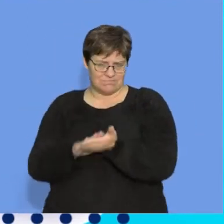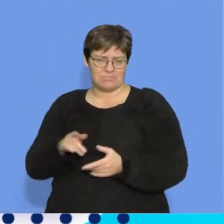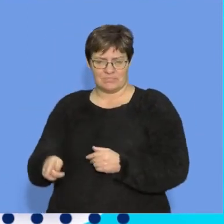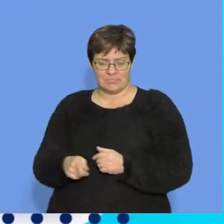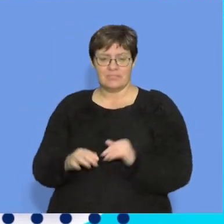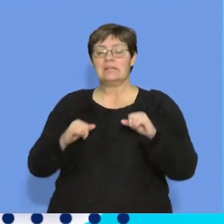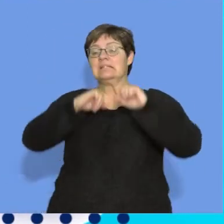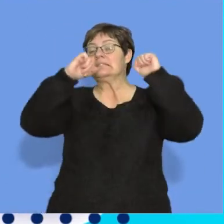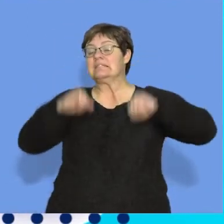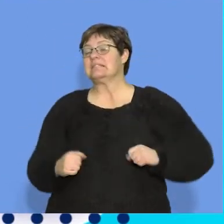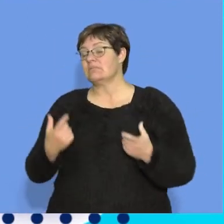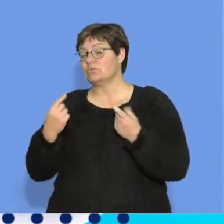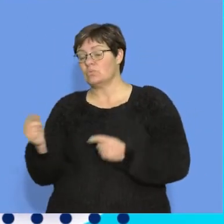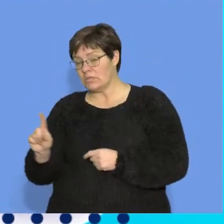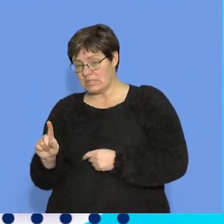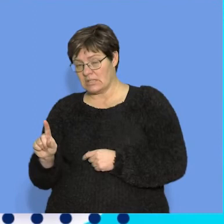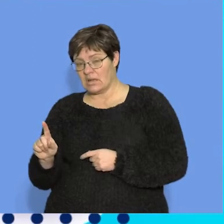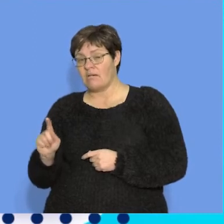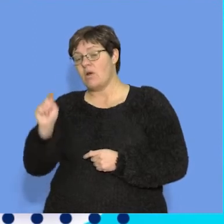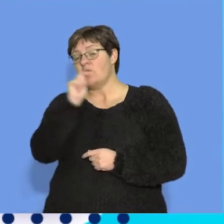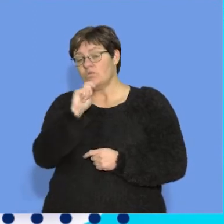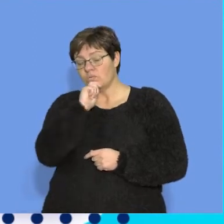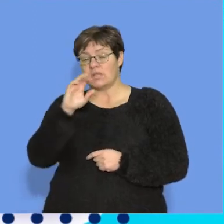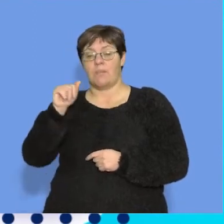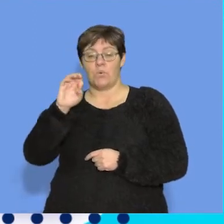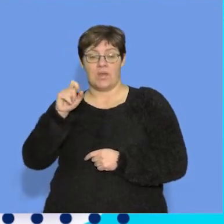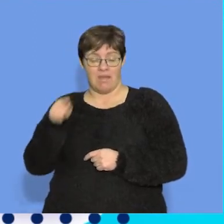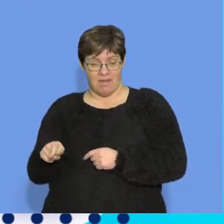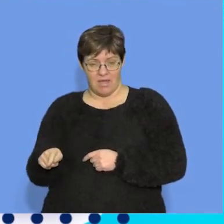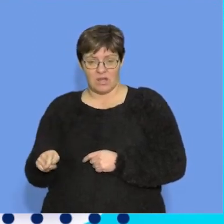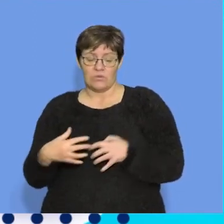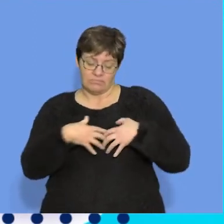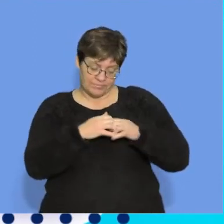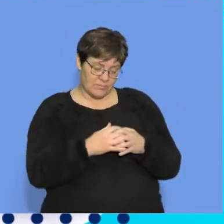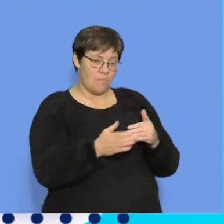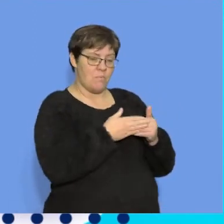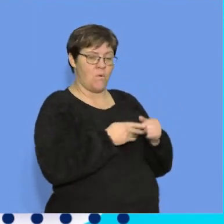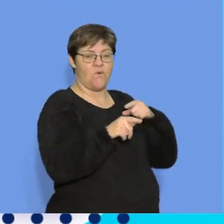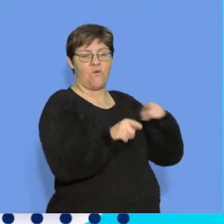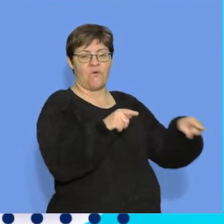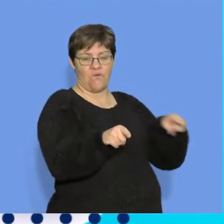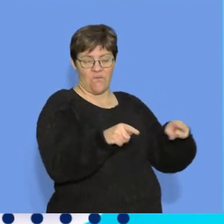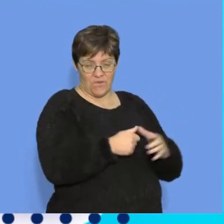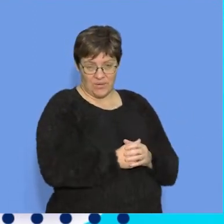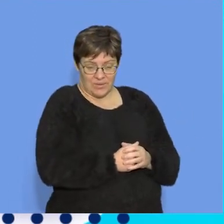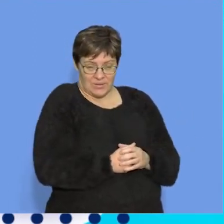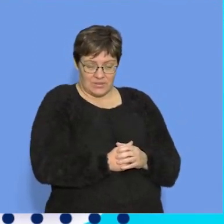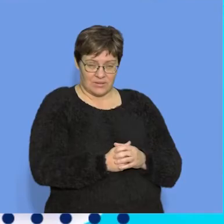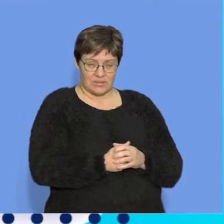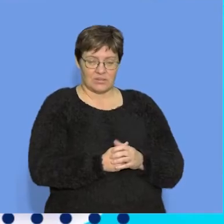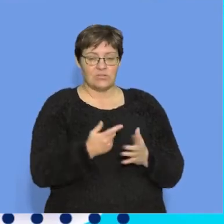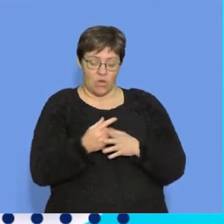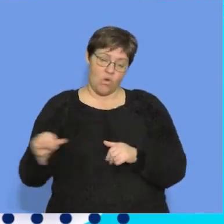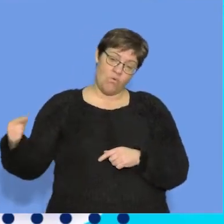the system does is uses up the ammonia to make more of the reactants. So in other words,